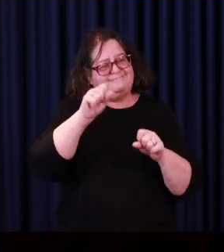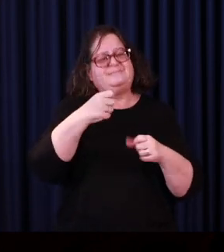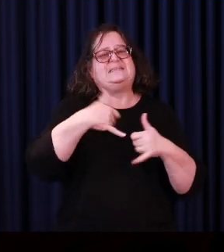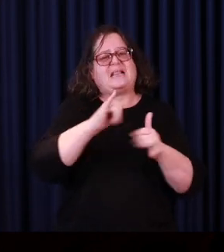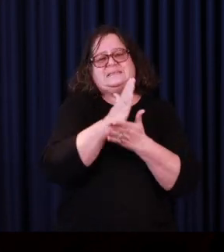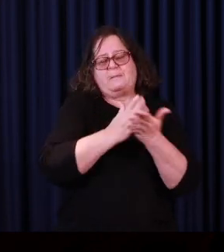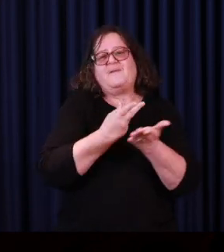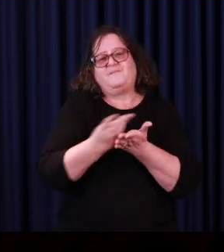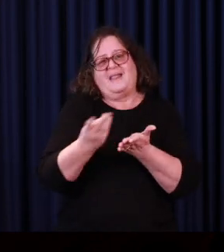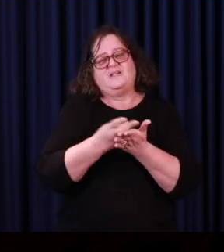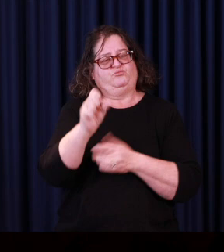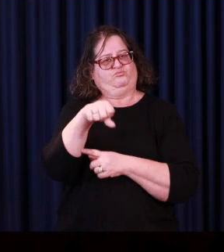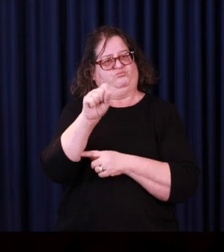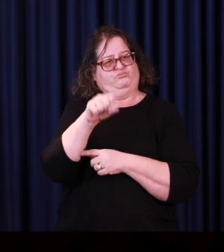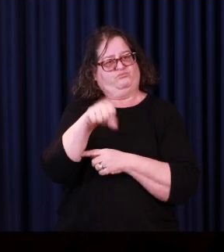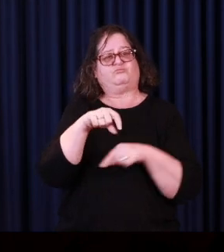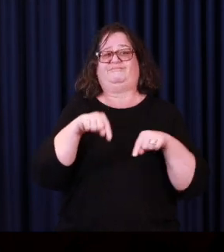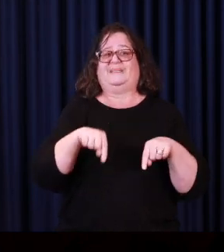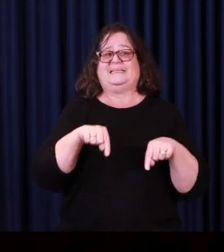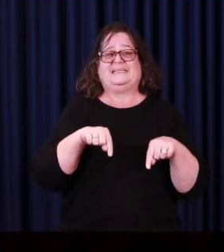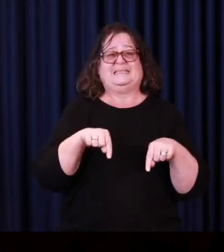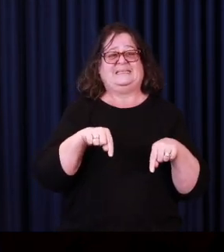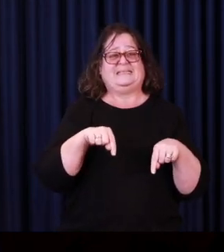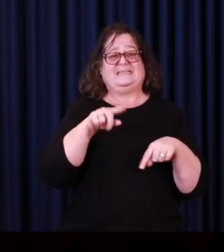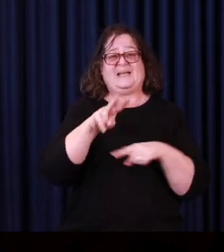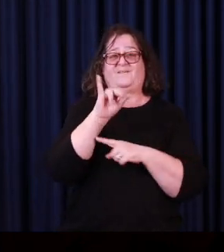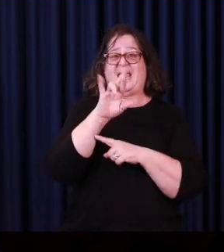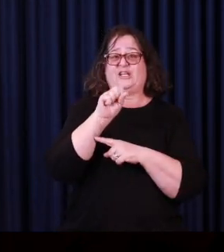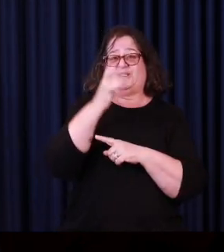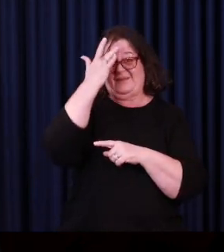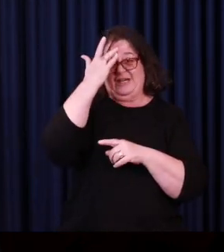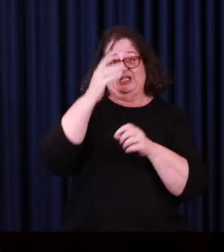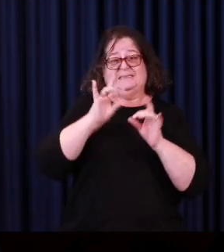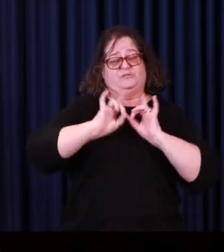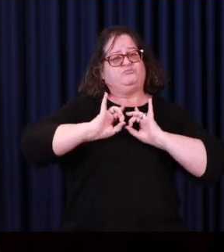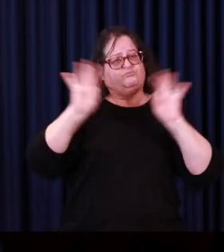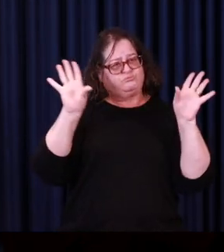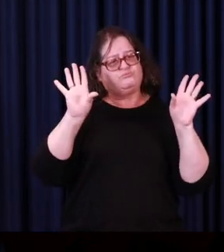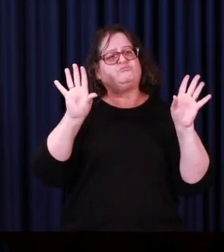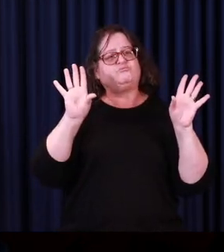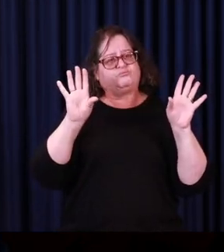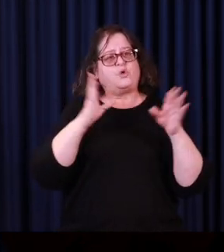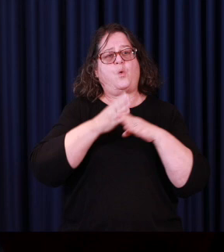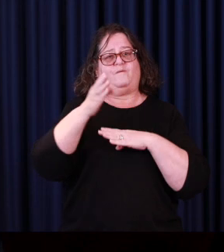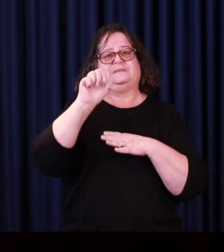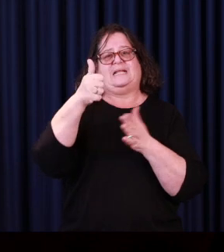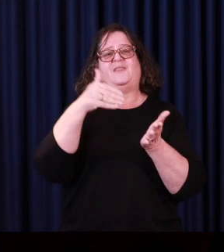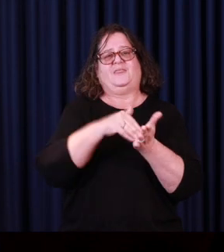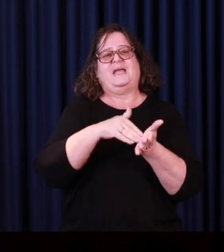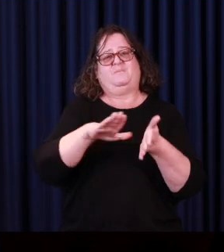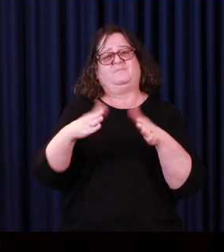It's a vicious virus, taking some 10,000 lives in our state